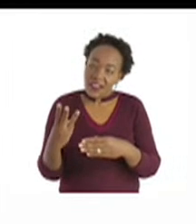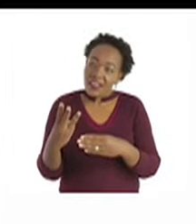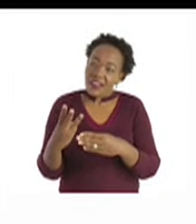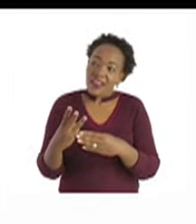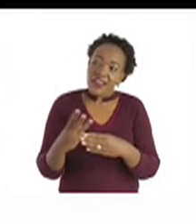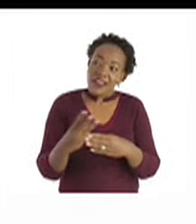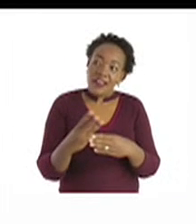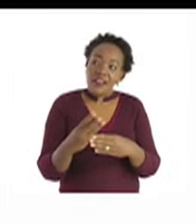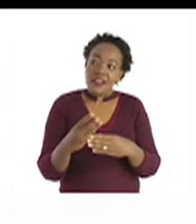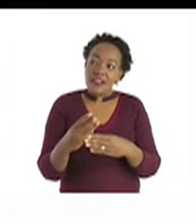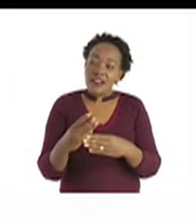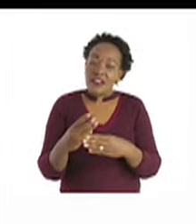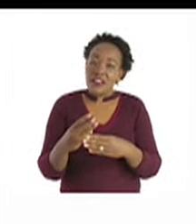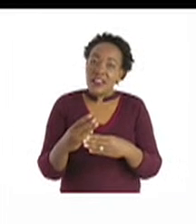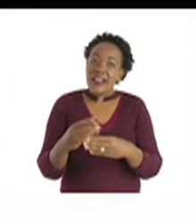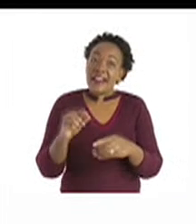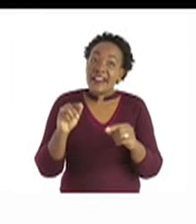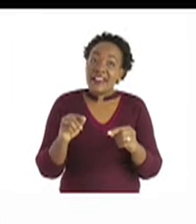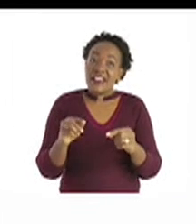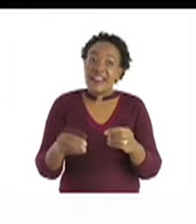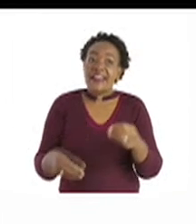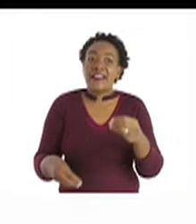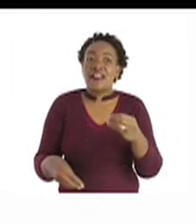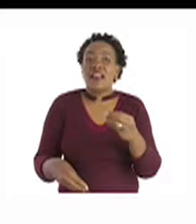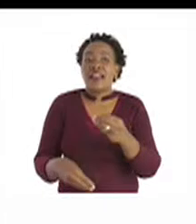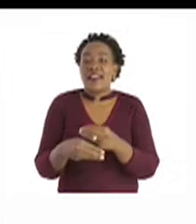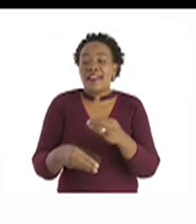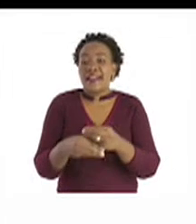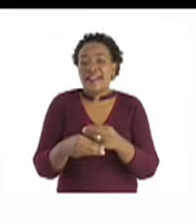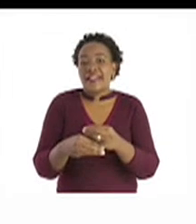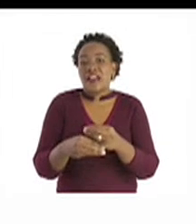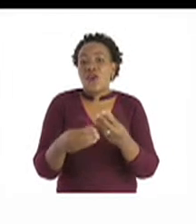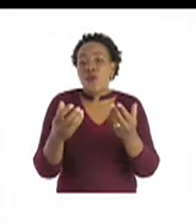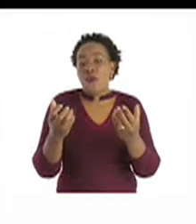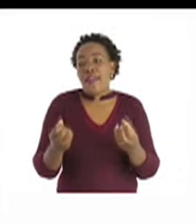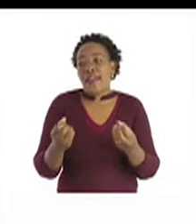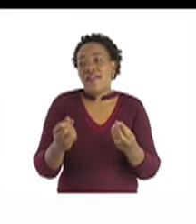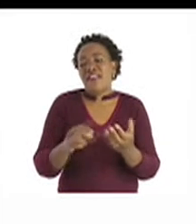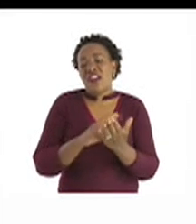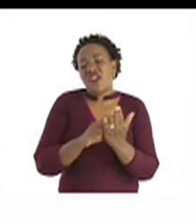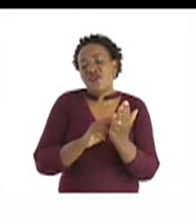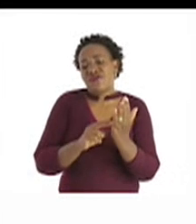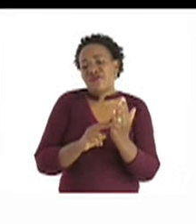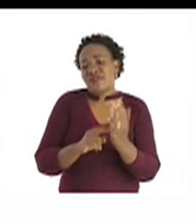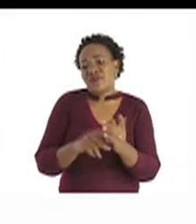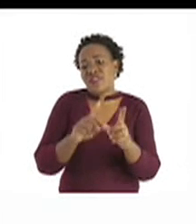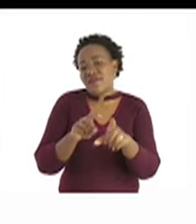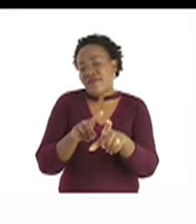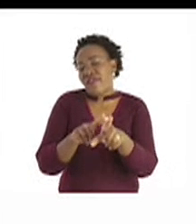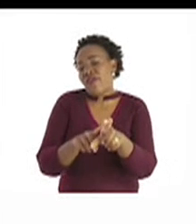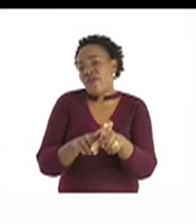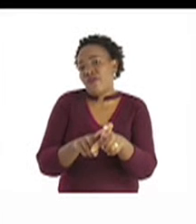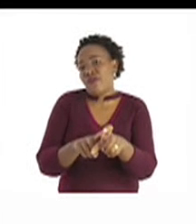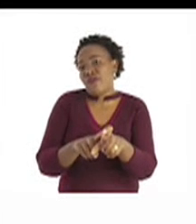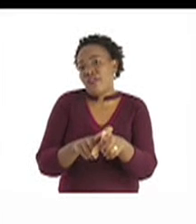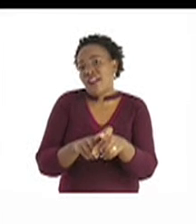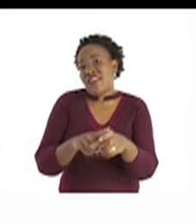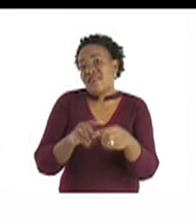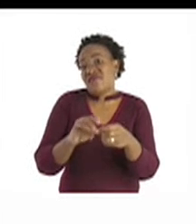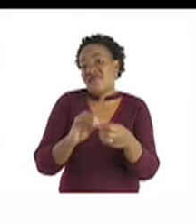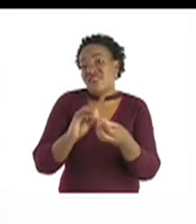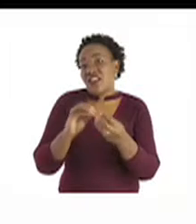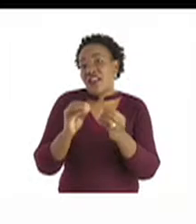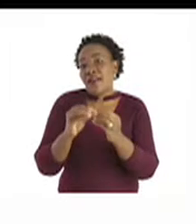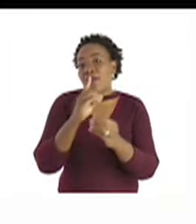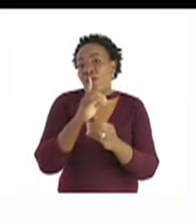And in filling in numbers, there are some rules we need to follow. At number 1, we